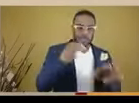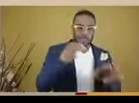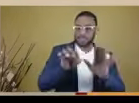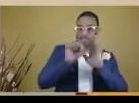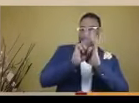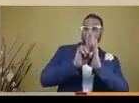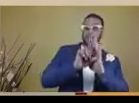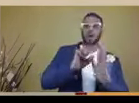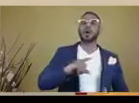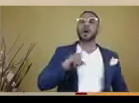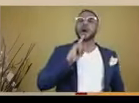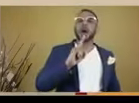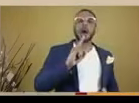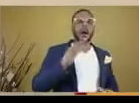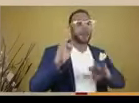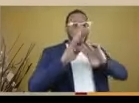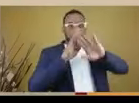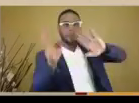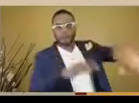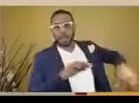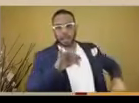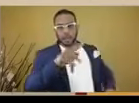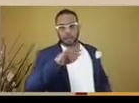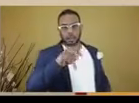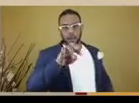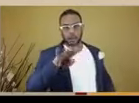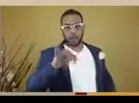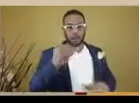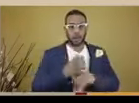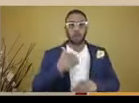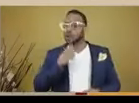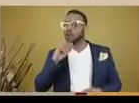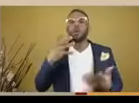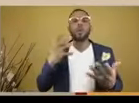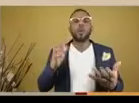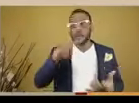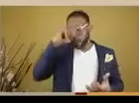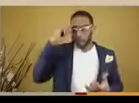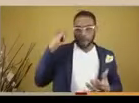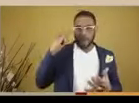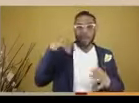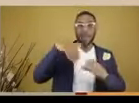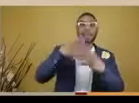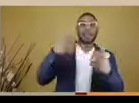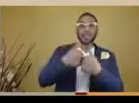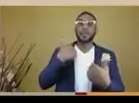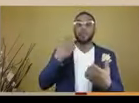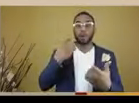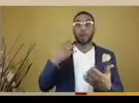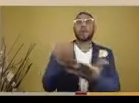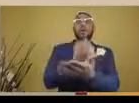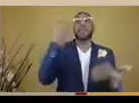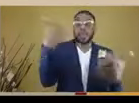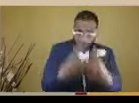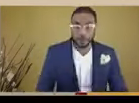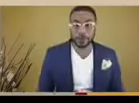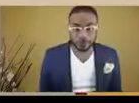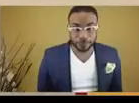We are past the Jackie Robinson days. We don't want a Black in the game. We want to win the game.